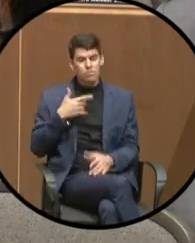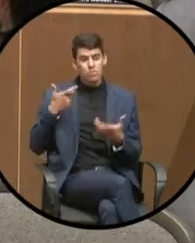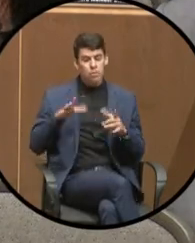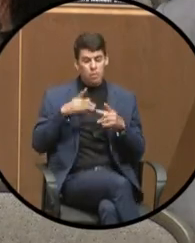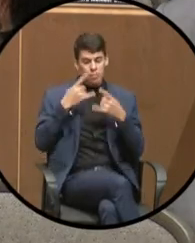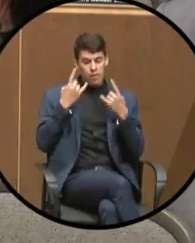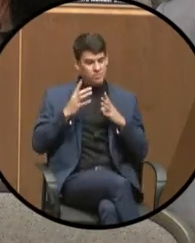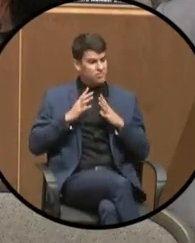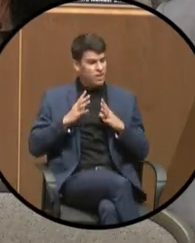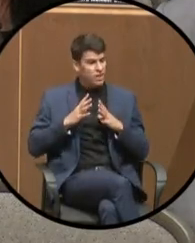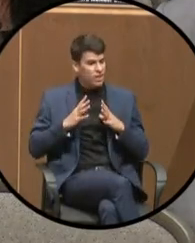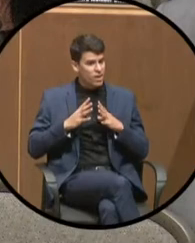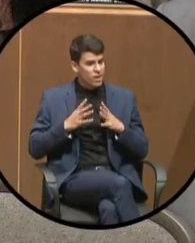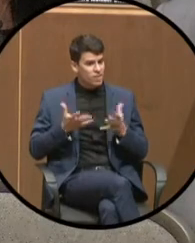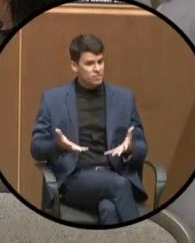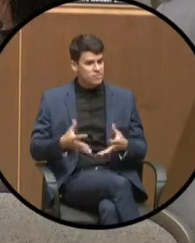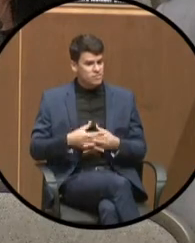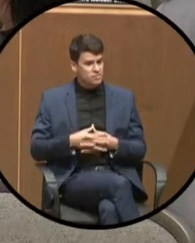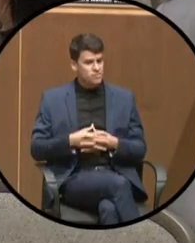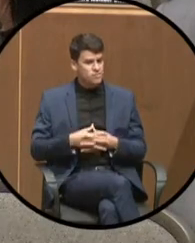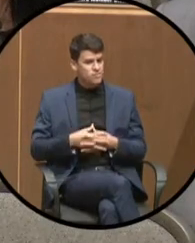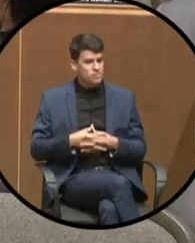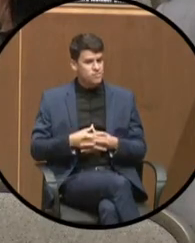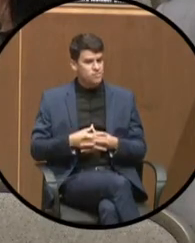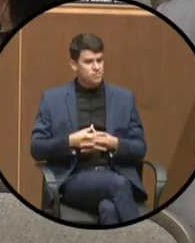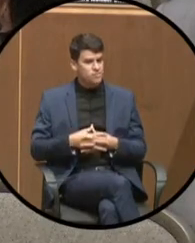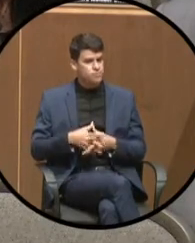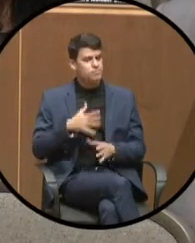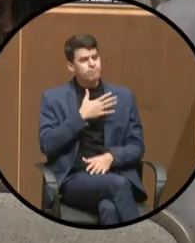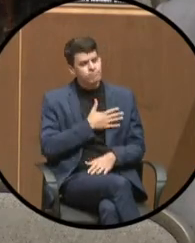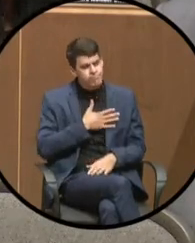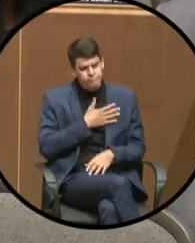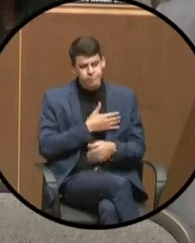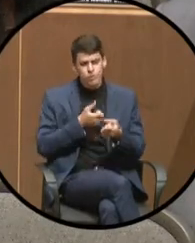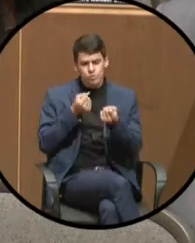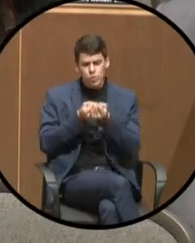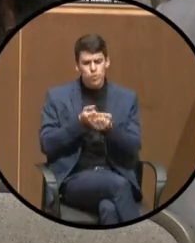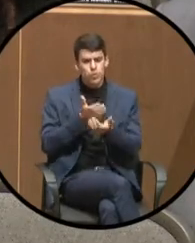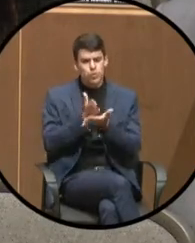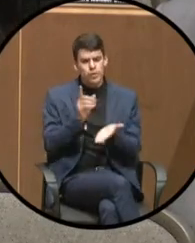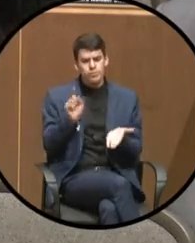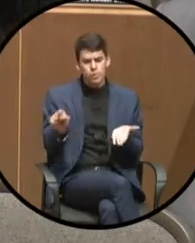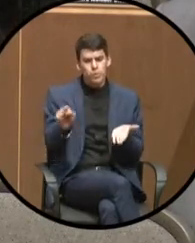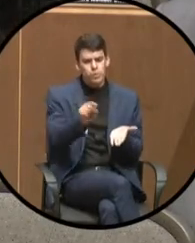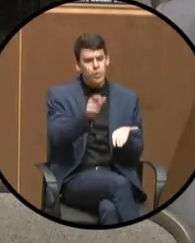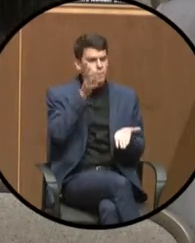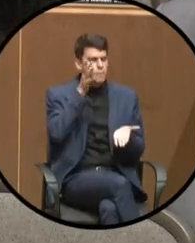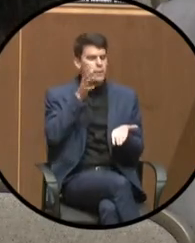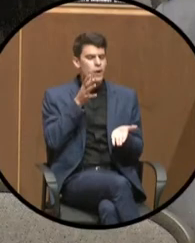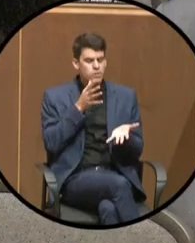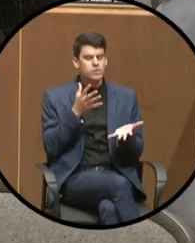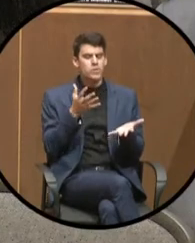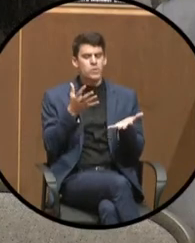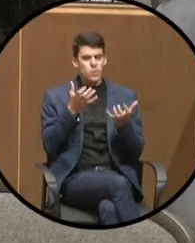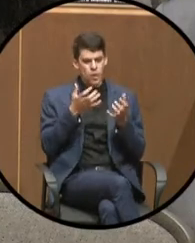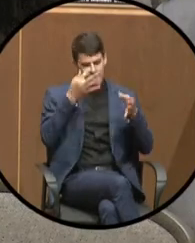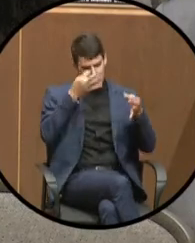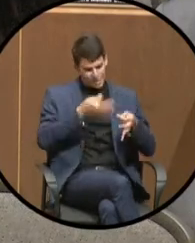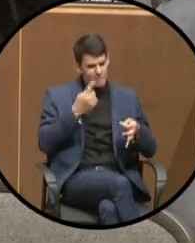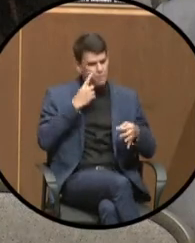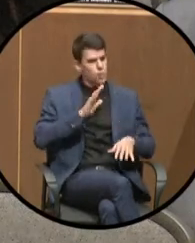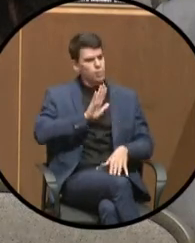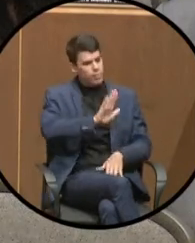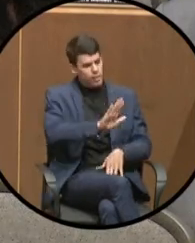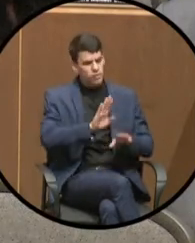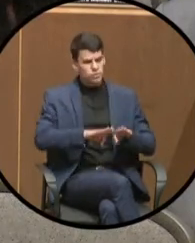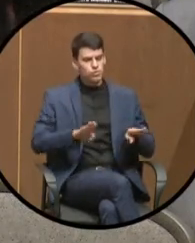I choose. Please, I ask you to support the rights of the parents who wish to choose for their children.